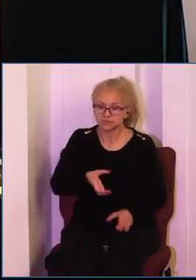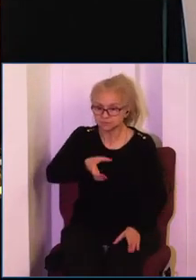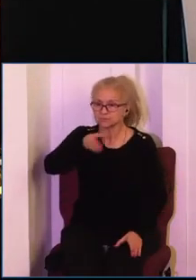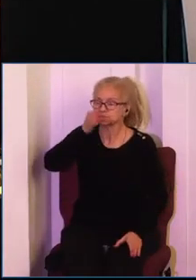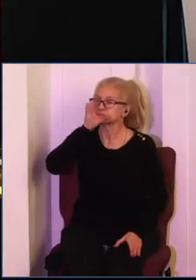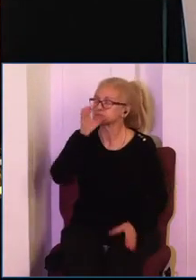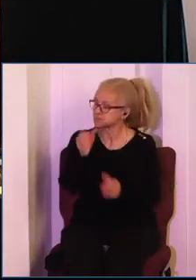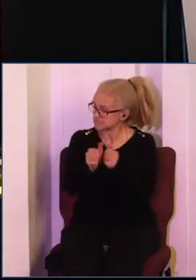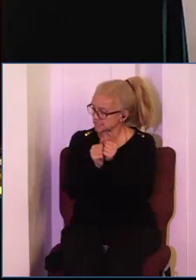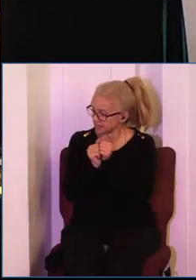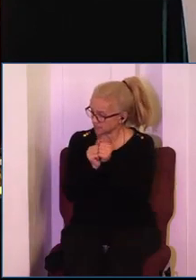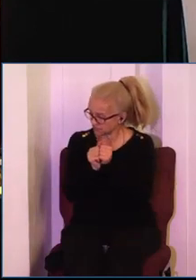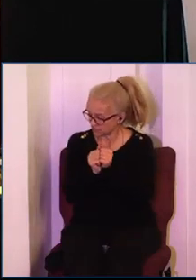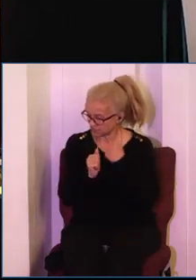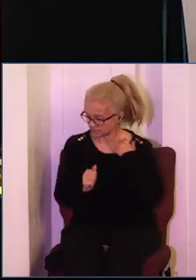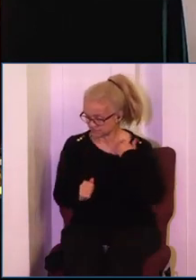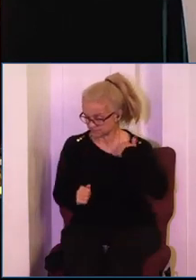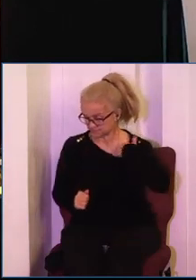together.